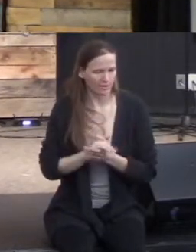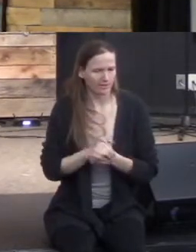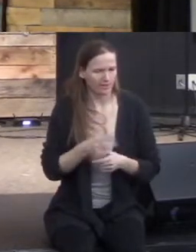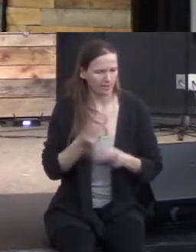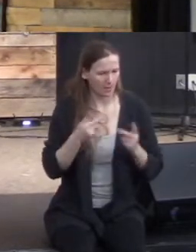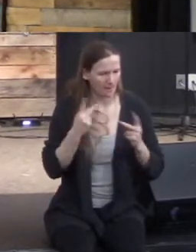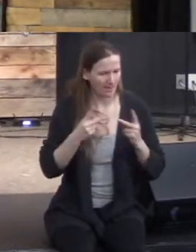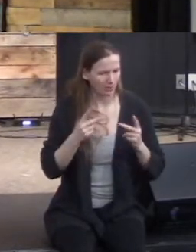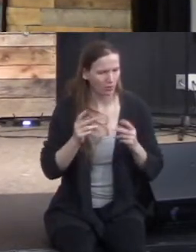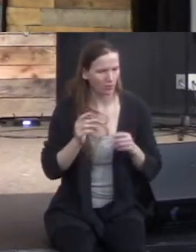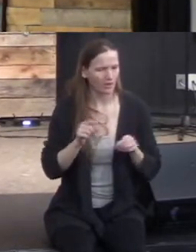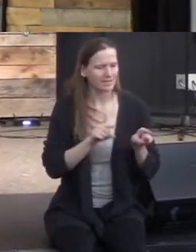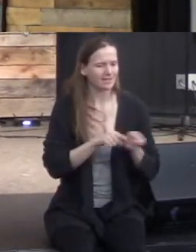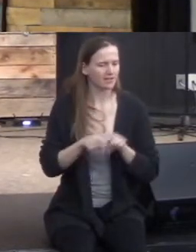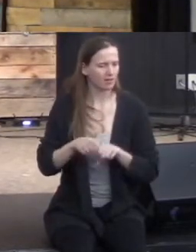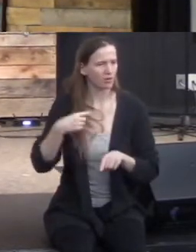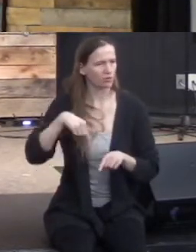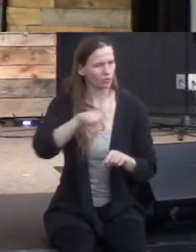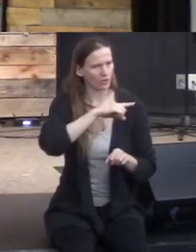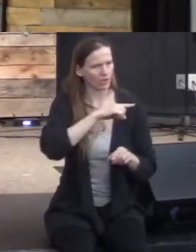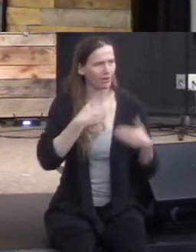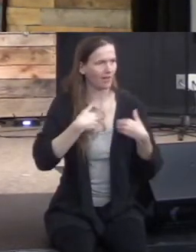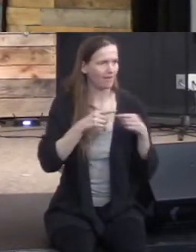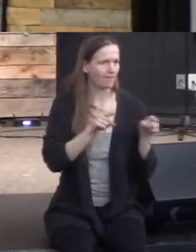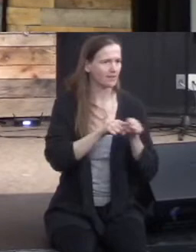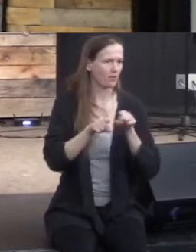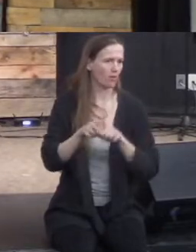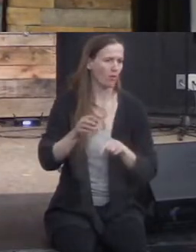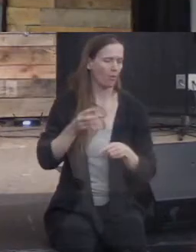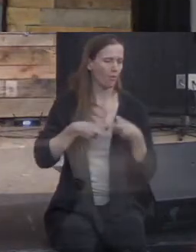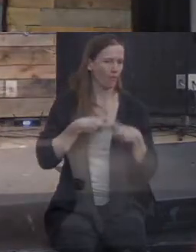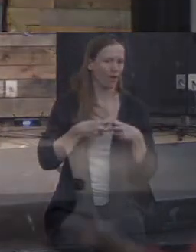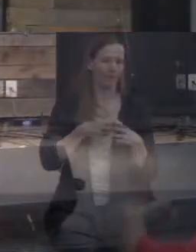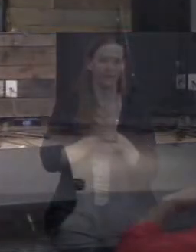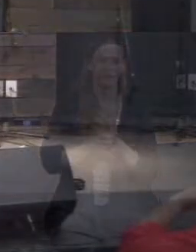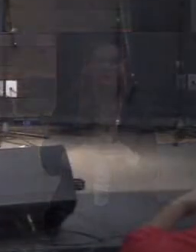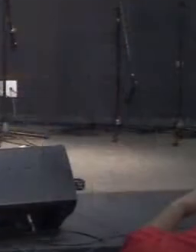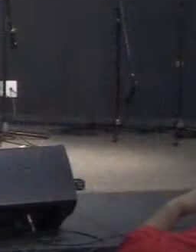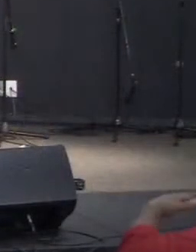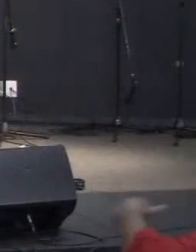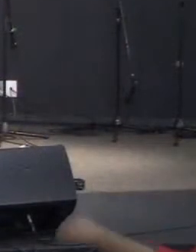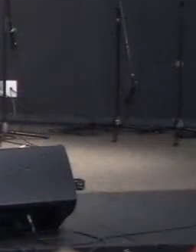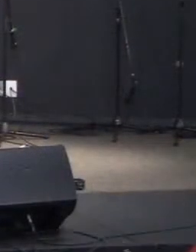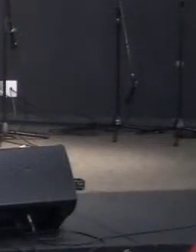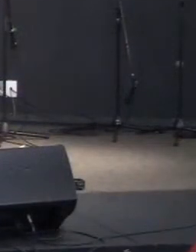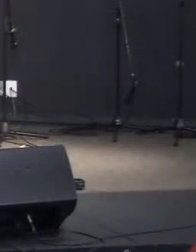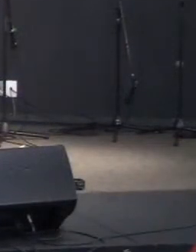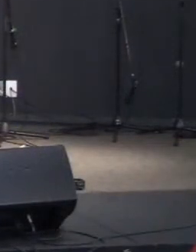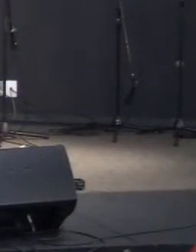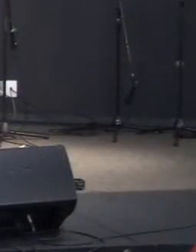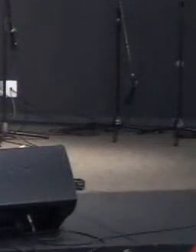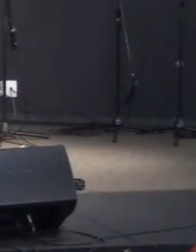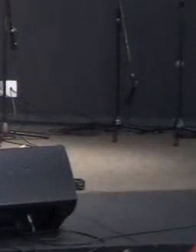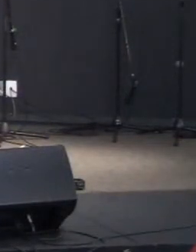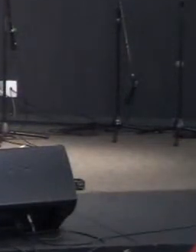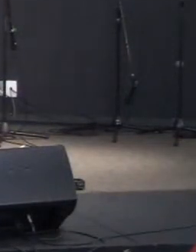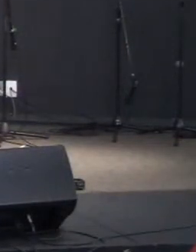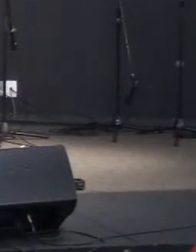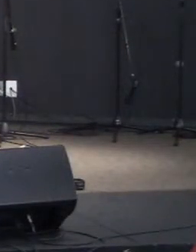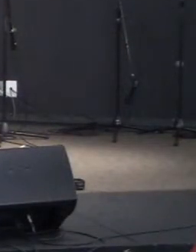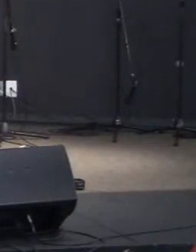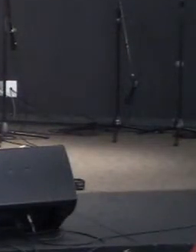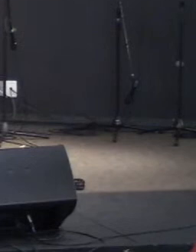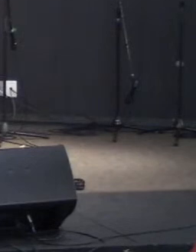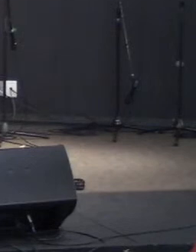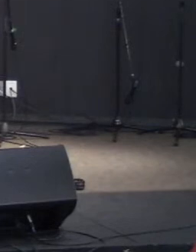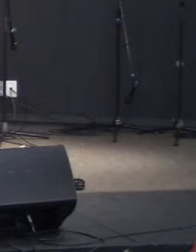is introduced to us in this chapter. It says, by faith, Isaac blessed Jacob and Esau in regard